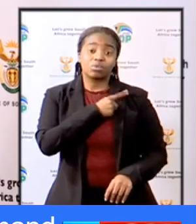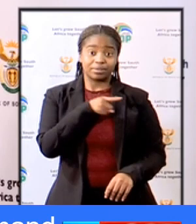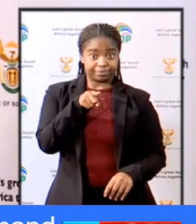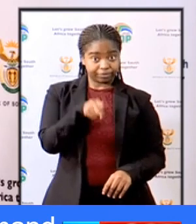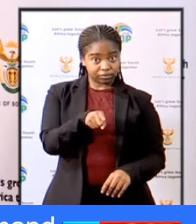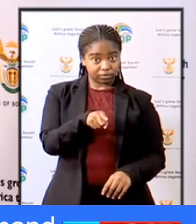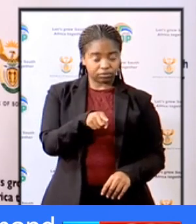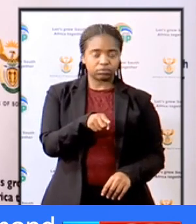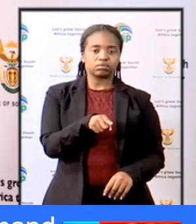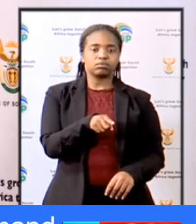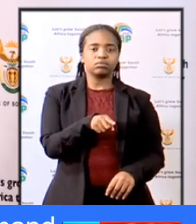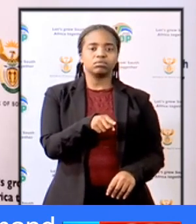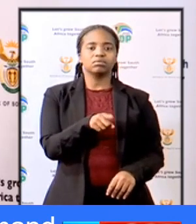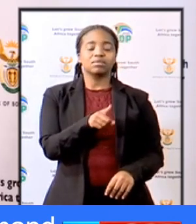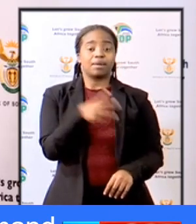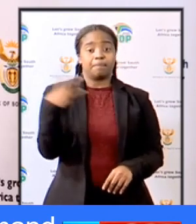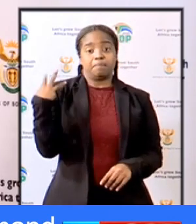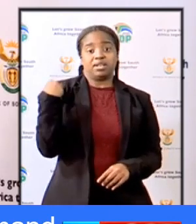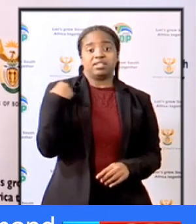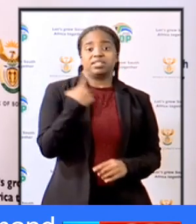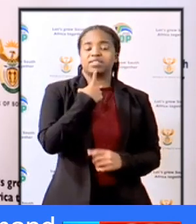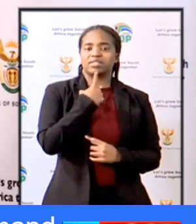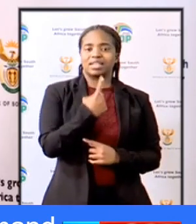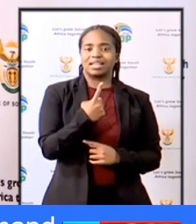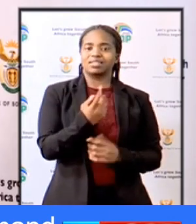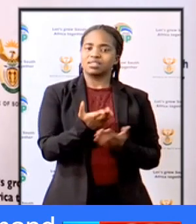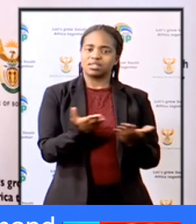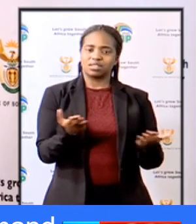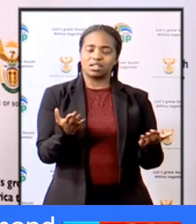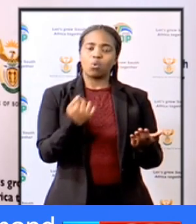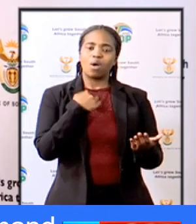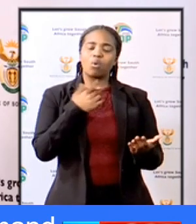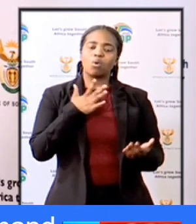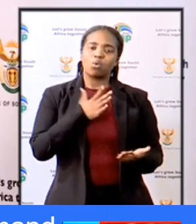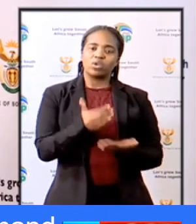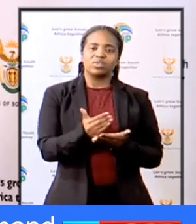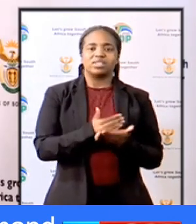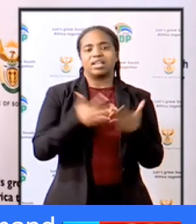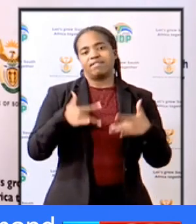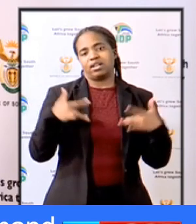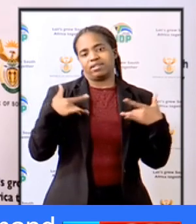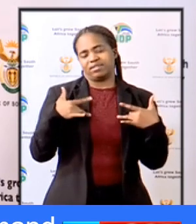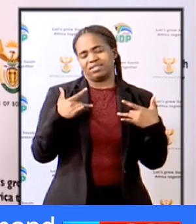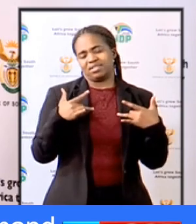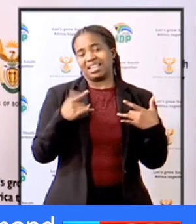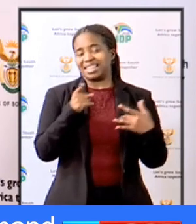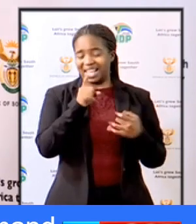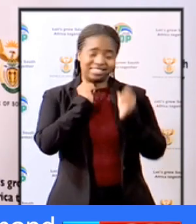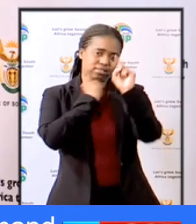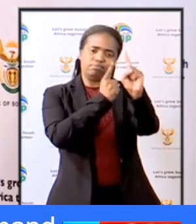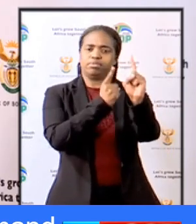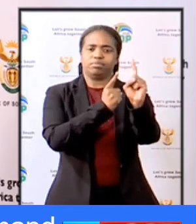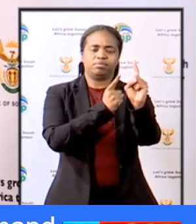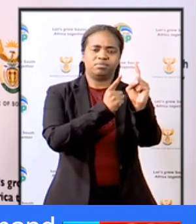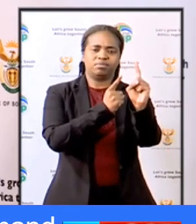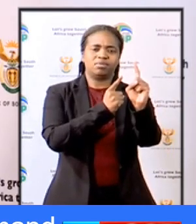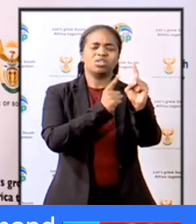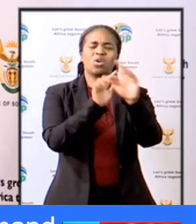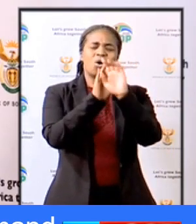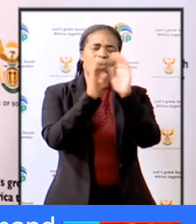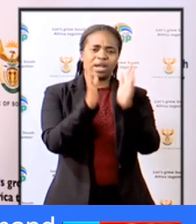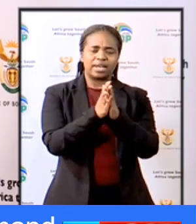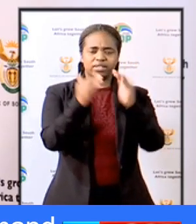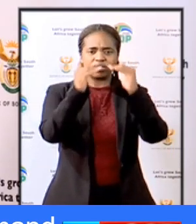as the ministers have said, are meant to save lives. Ultimately, all these measures